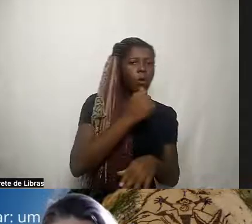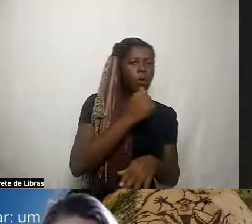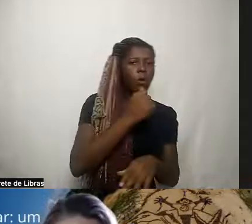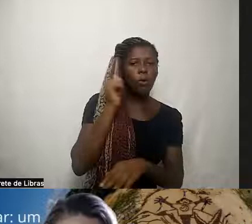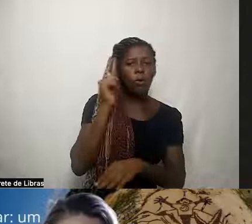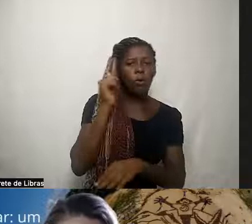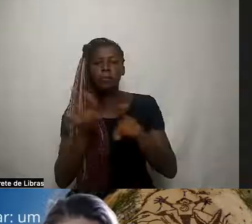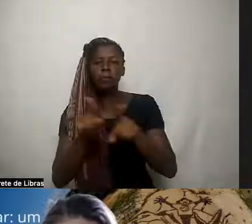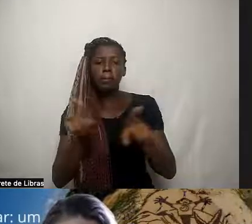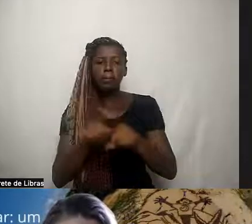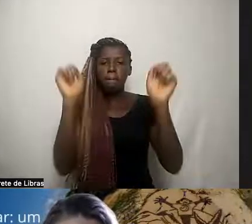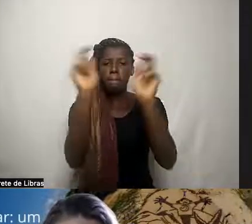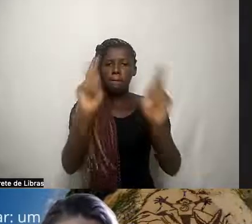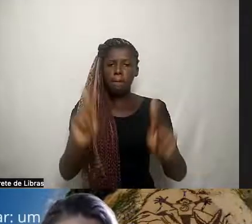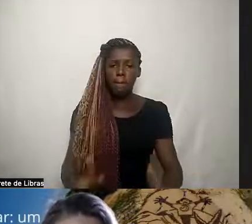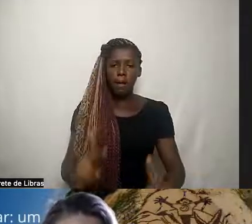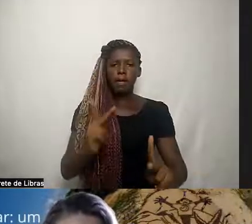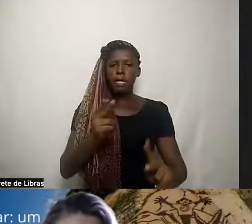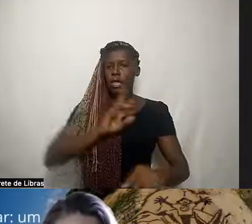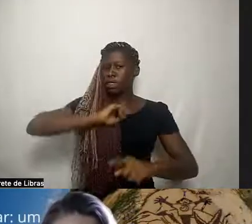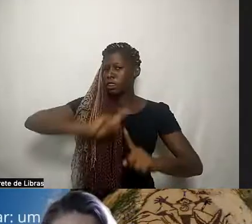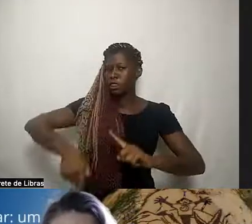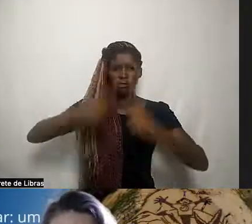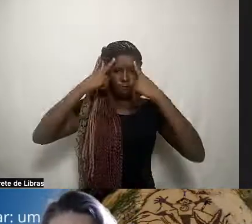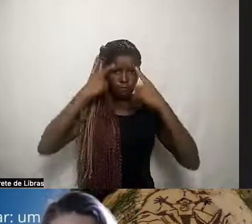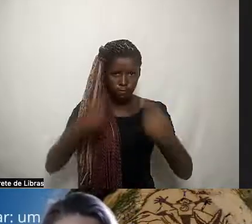sustainable lifestyle, promoting peace culture,